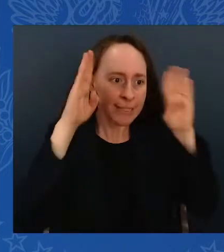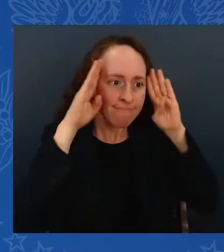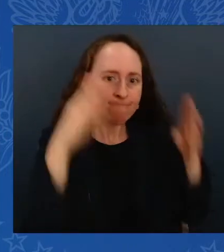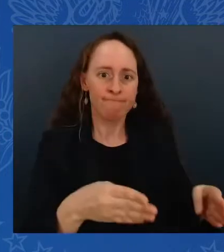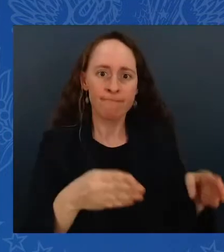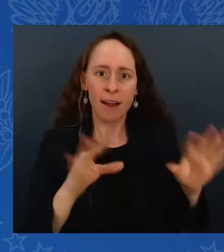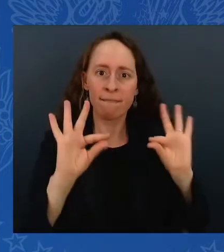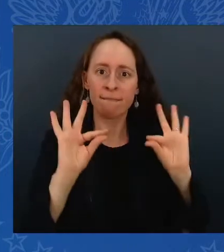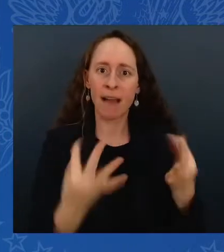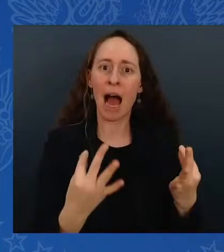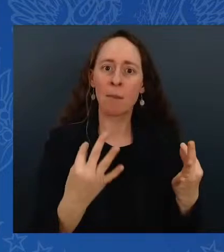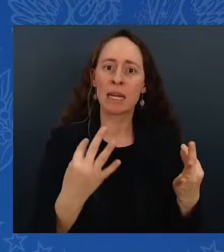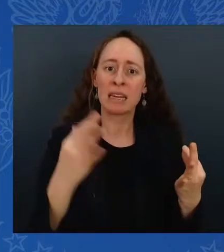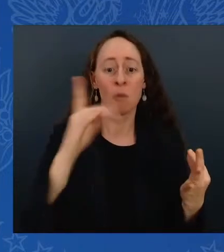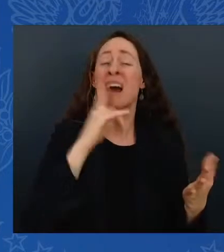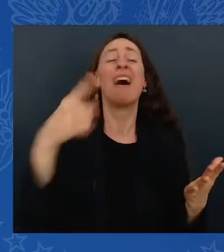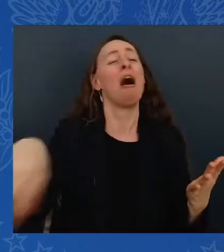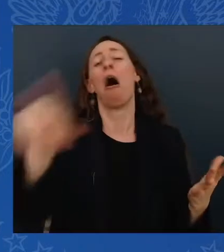Oh, I'm serious. Watch.